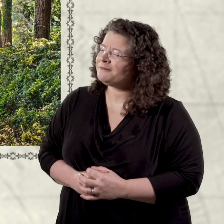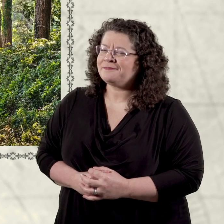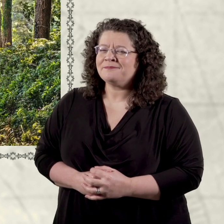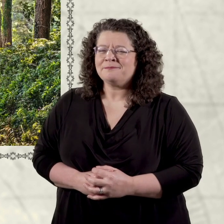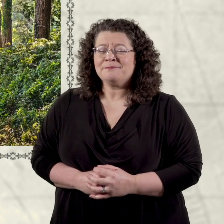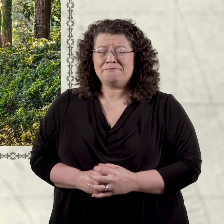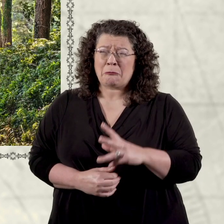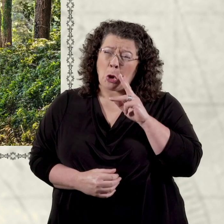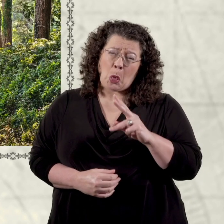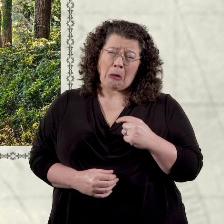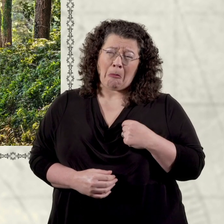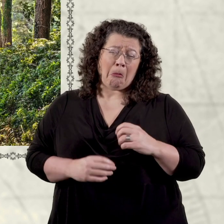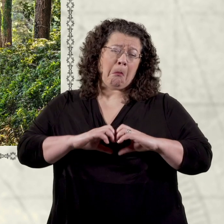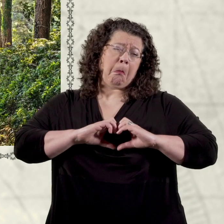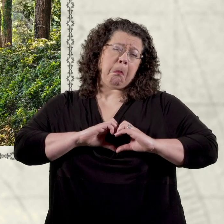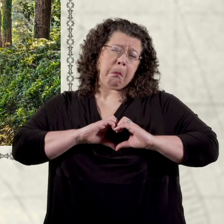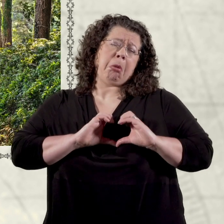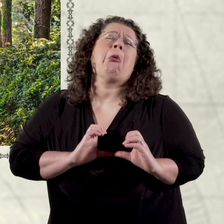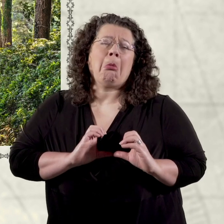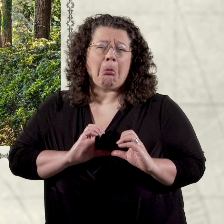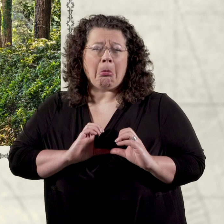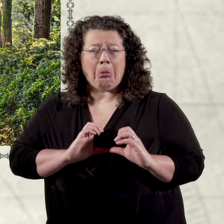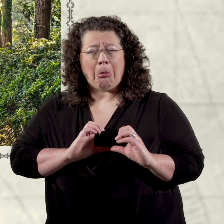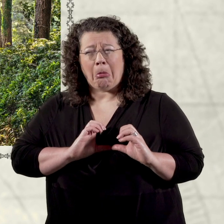Look at me, my heart breaking.